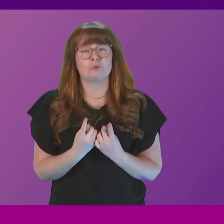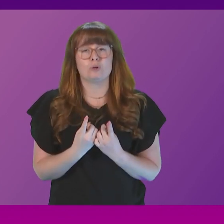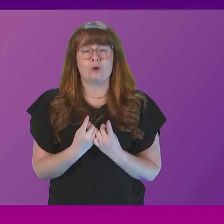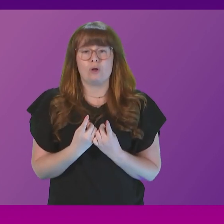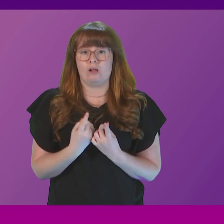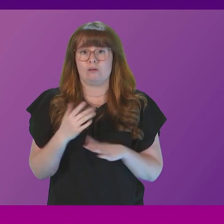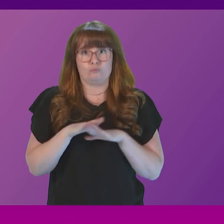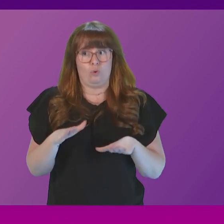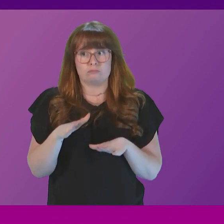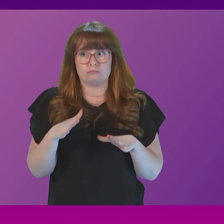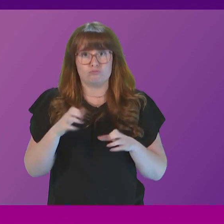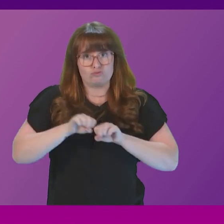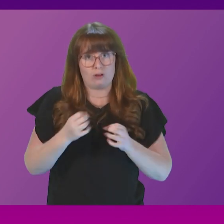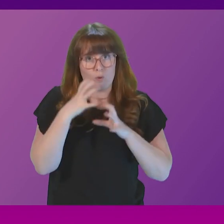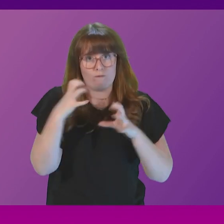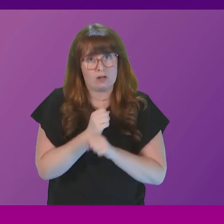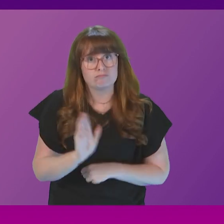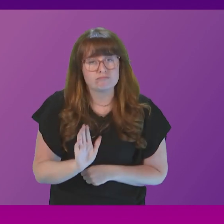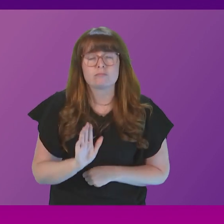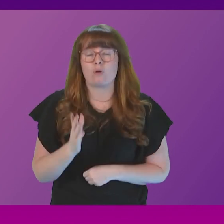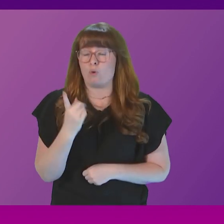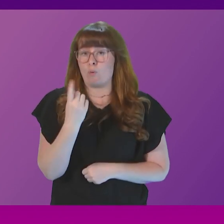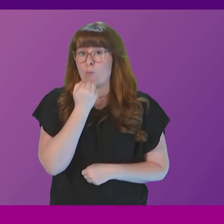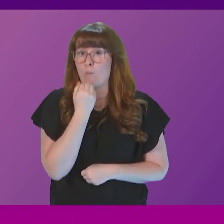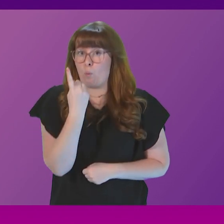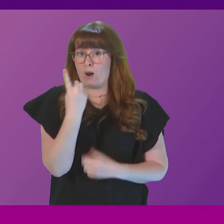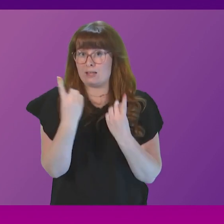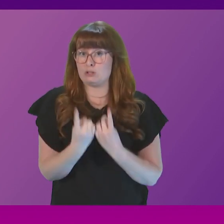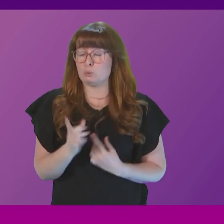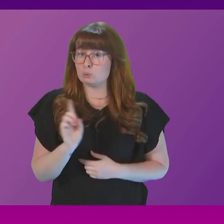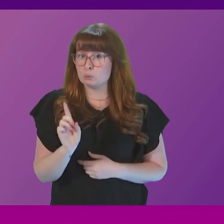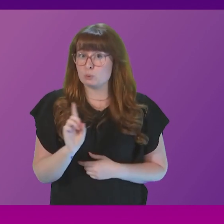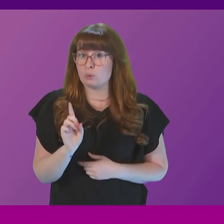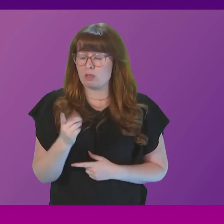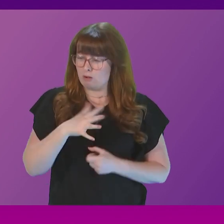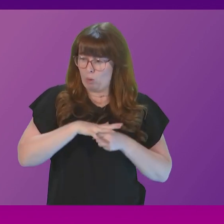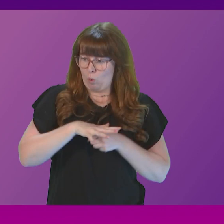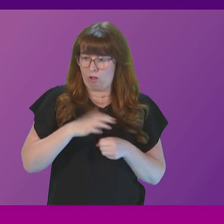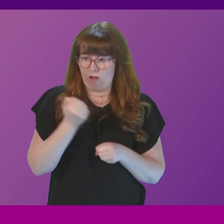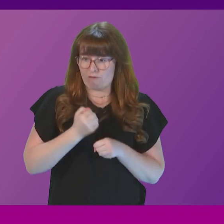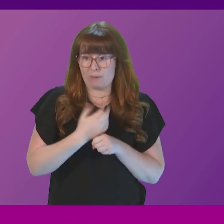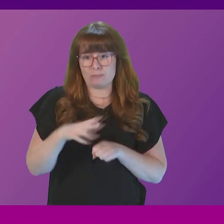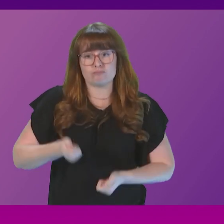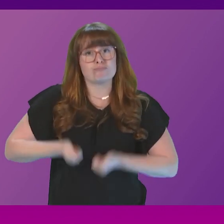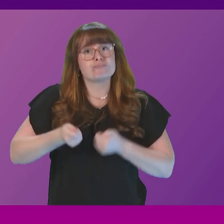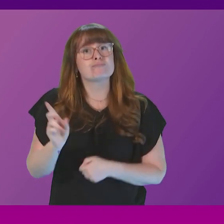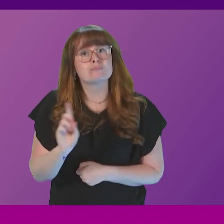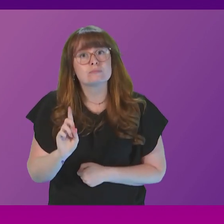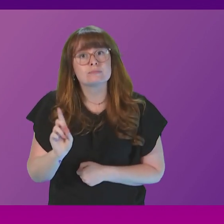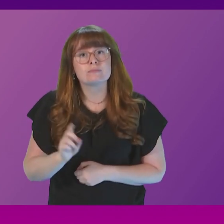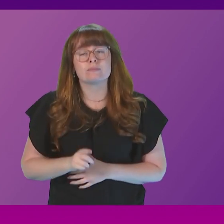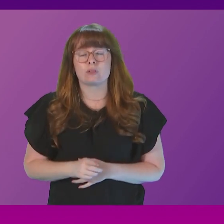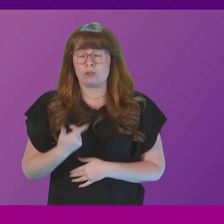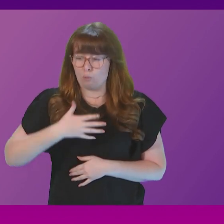I'm giving away any secrets here at all, the number one issue that local government bring to the table